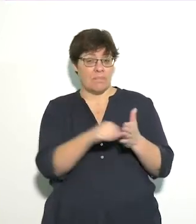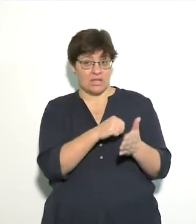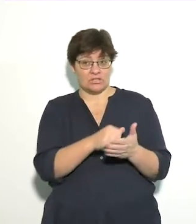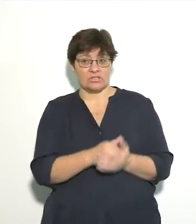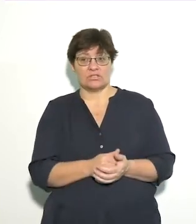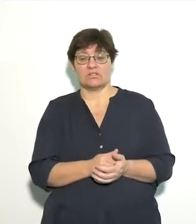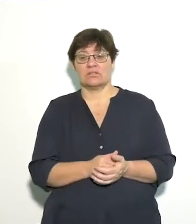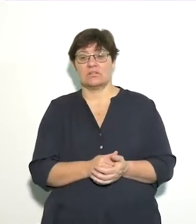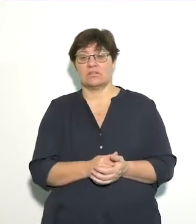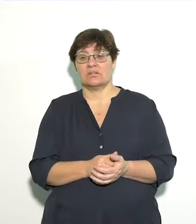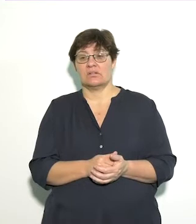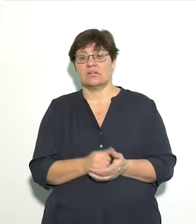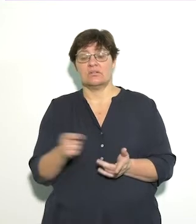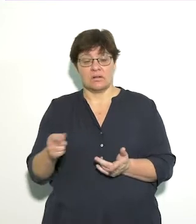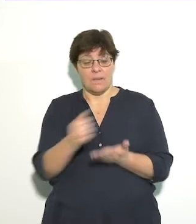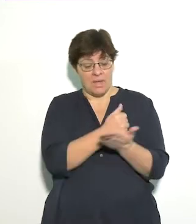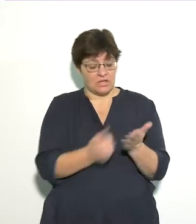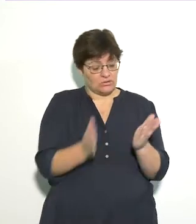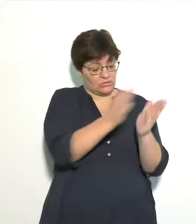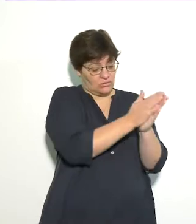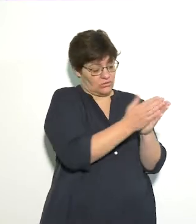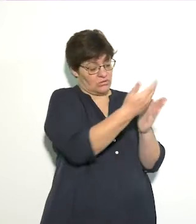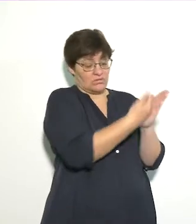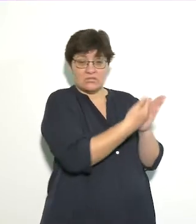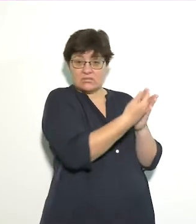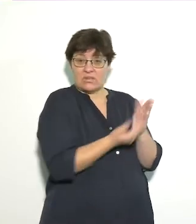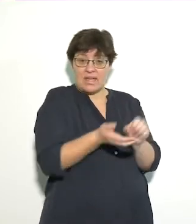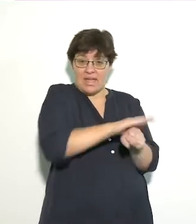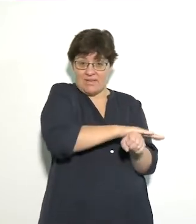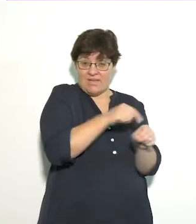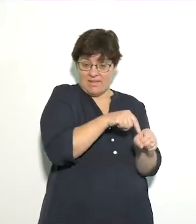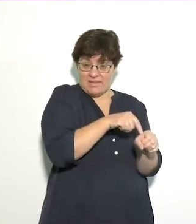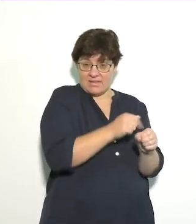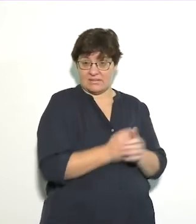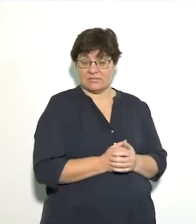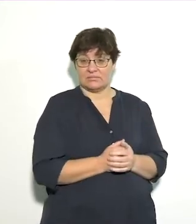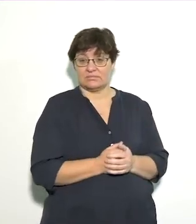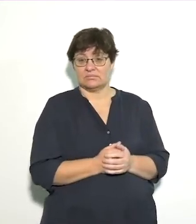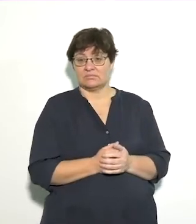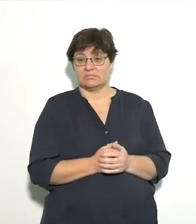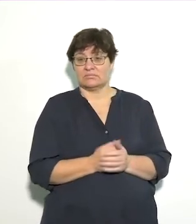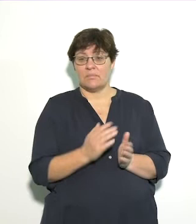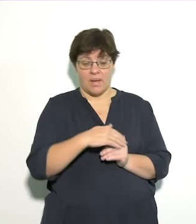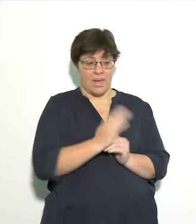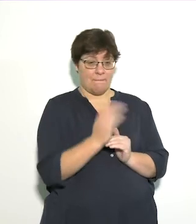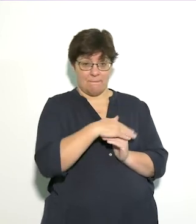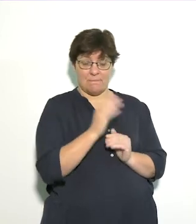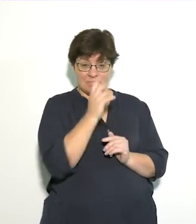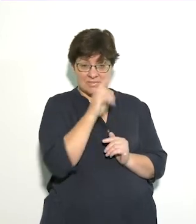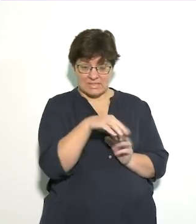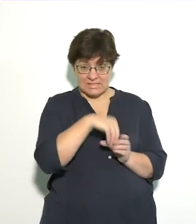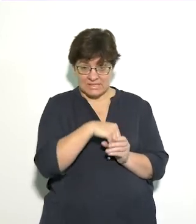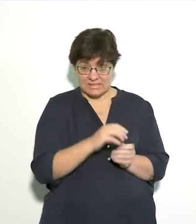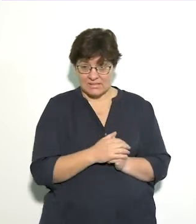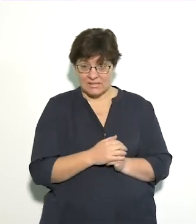page, slipped it in, and I stuck that page to the cover of the book. There you go, and there's your little pop-up